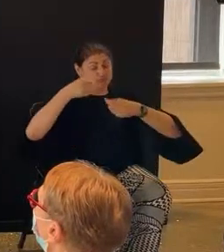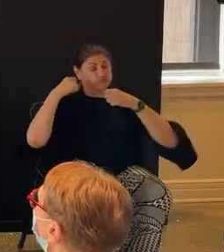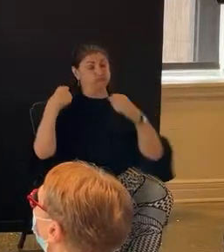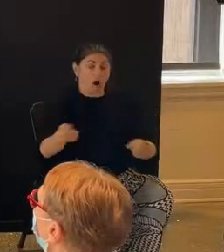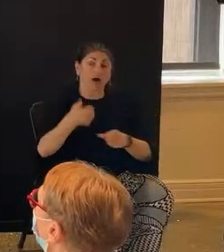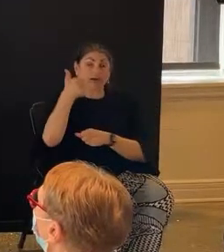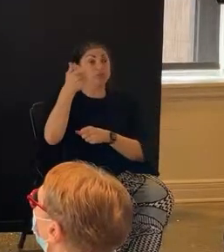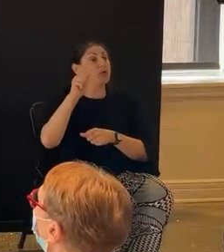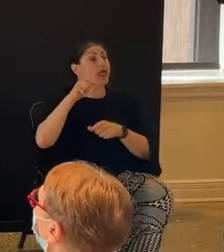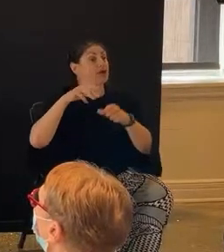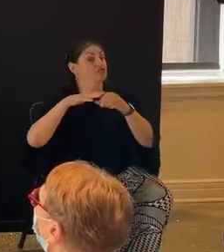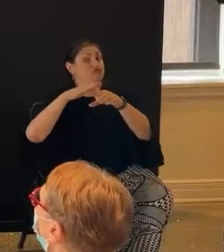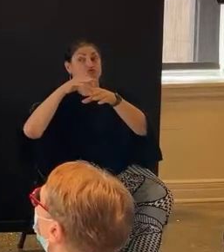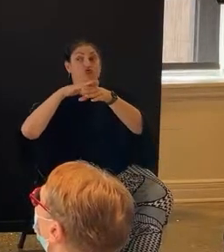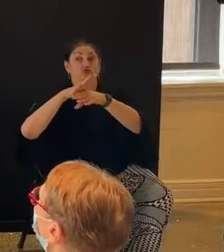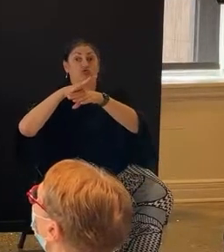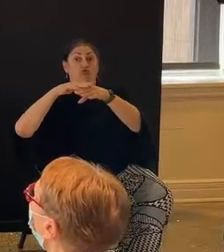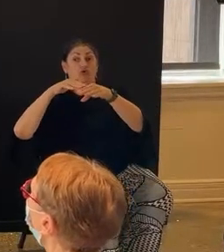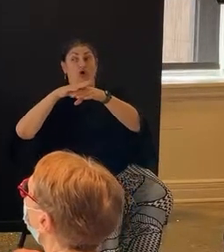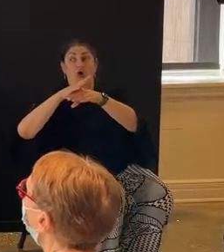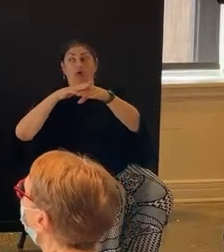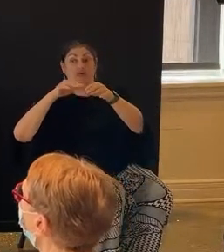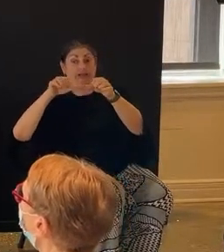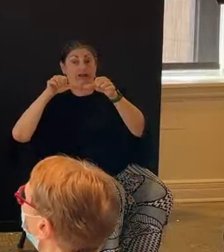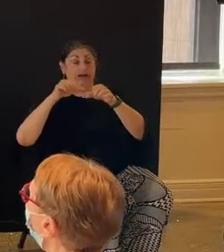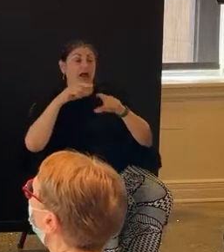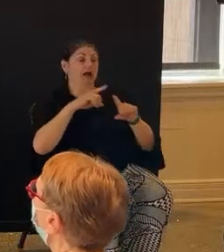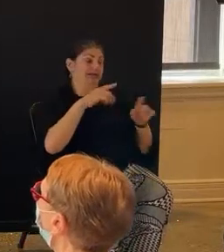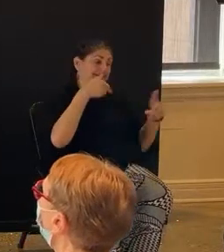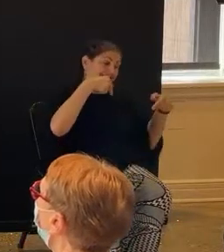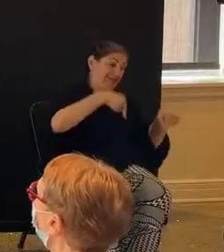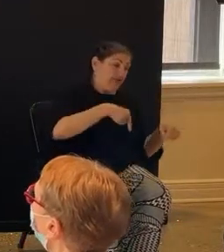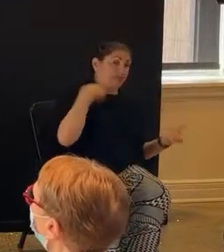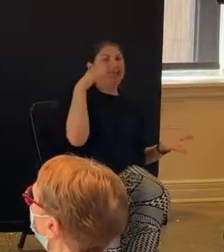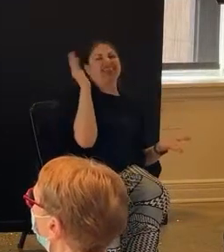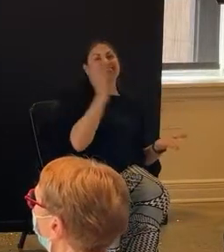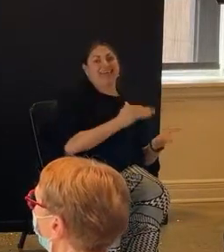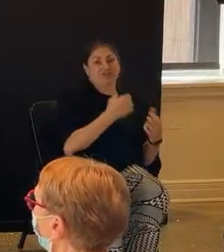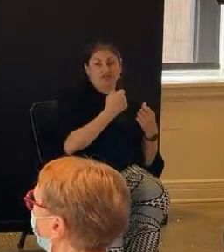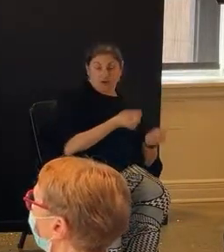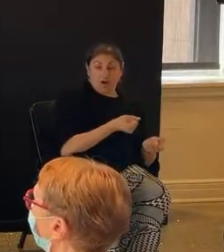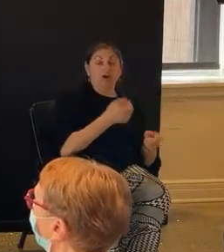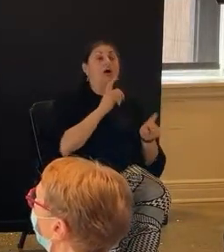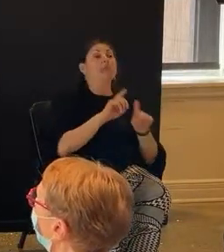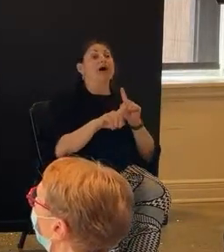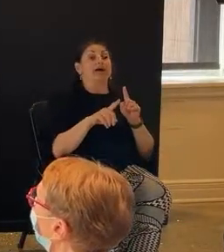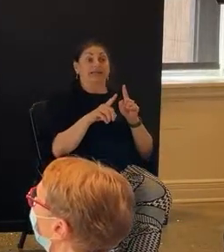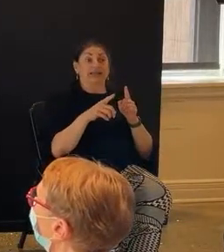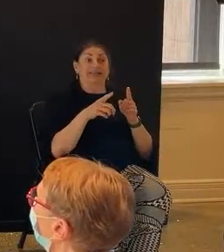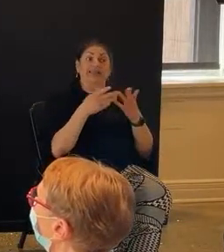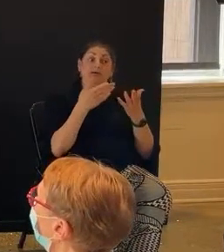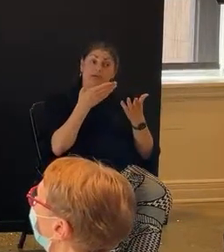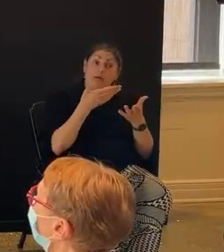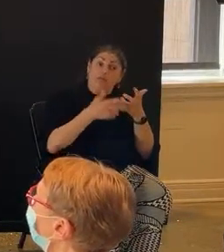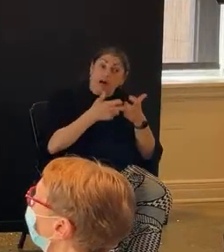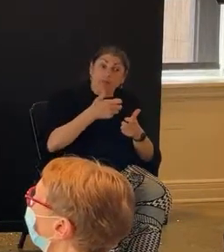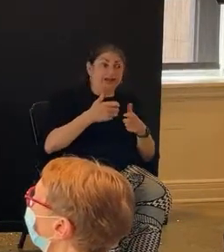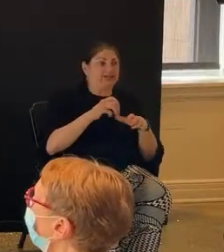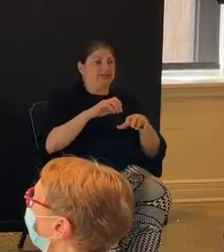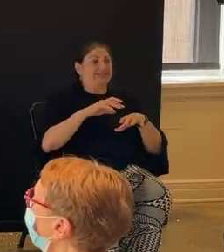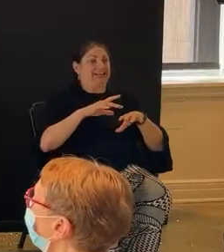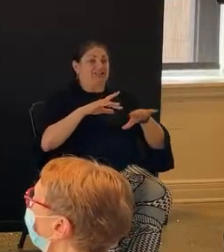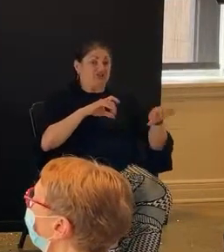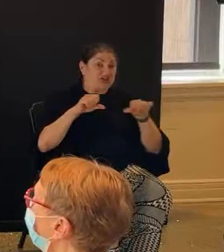you know, here in the urban corridor, but the thing about these subduction zone quakes is that it shakes for so long. So the ground, you know, an